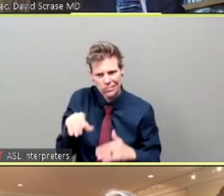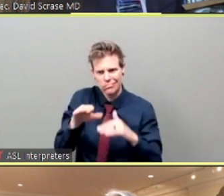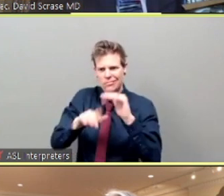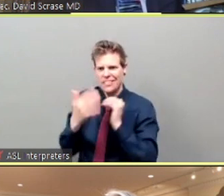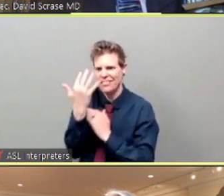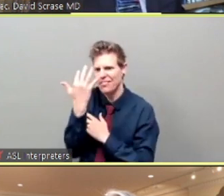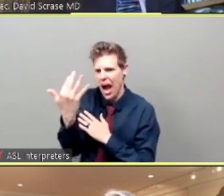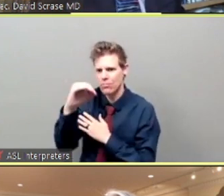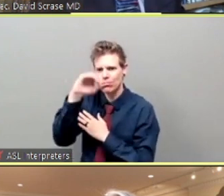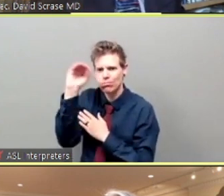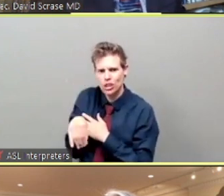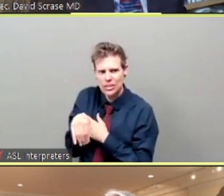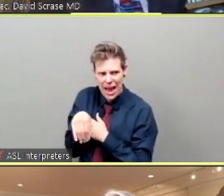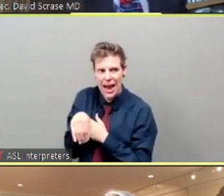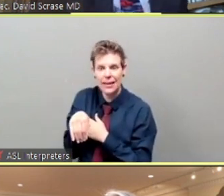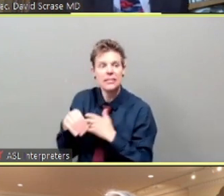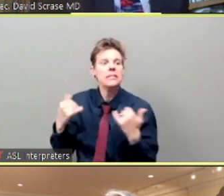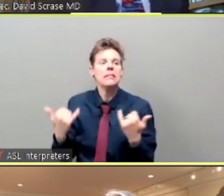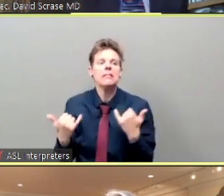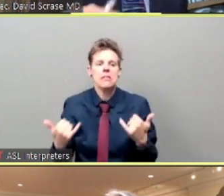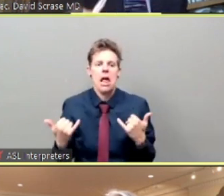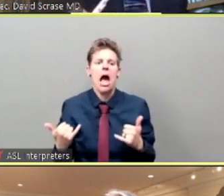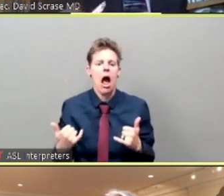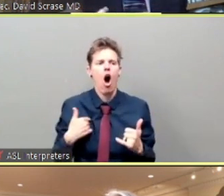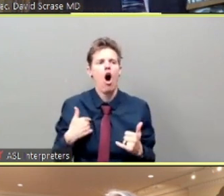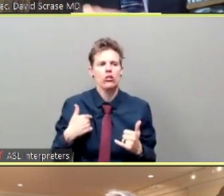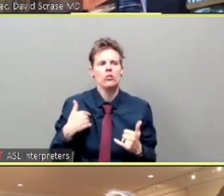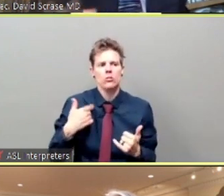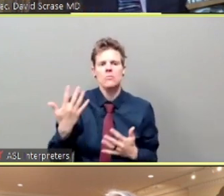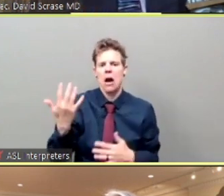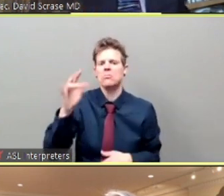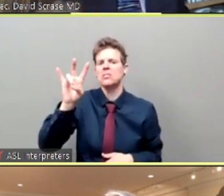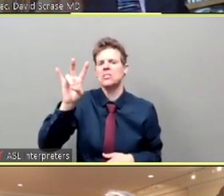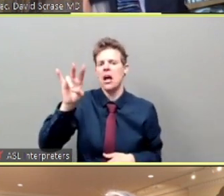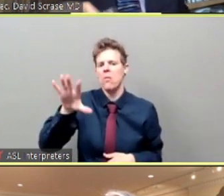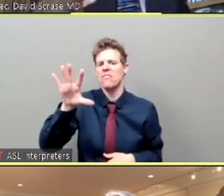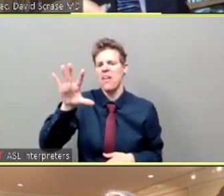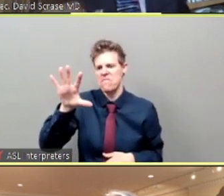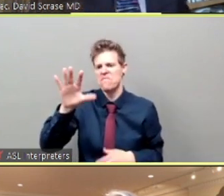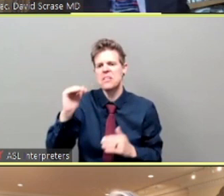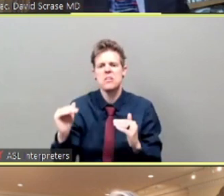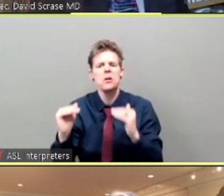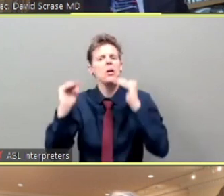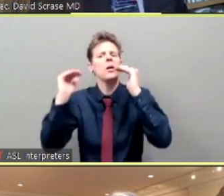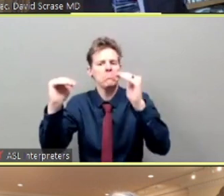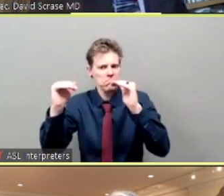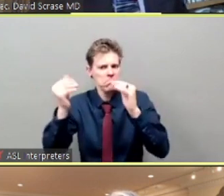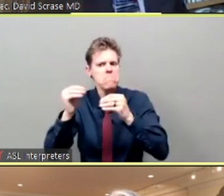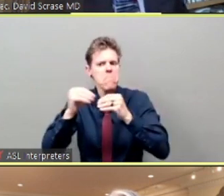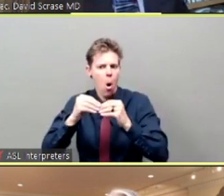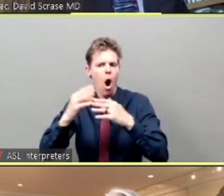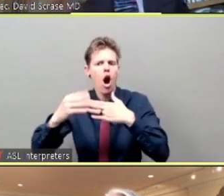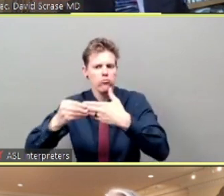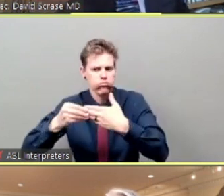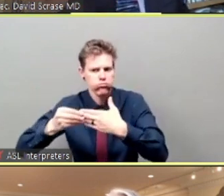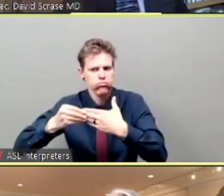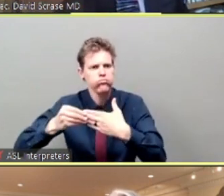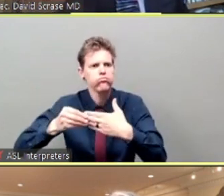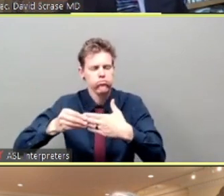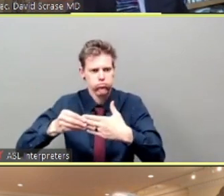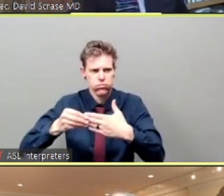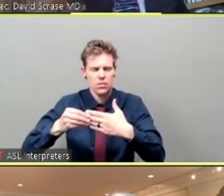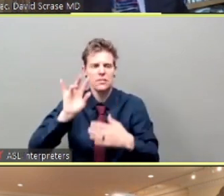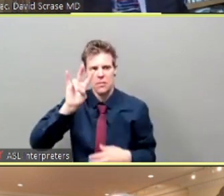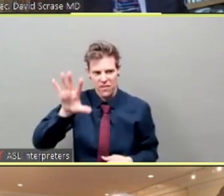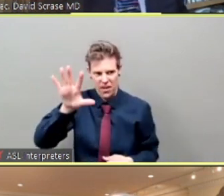important changes, and I'm going to show you how they are going to play out. We'll also be posting these and updating them on the gating criteria website once a